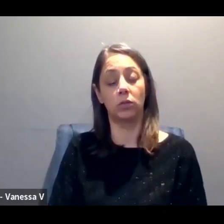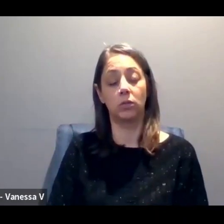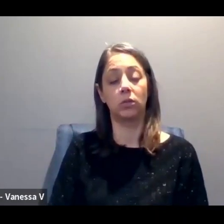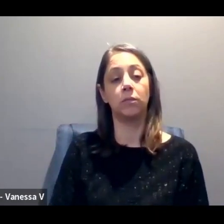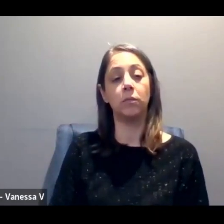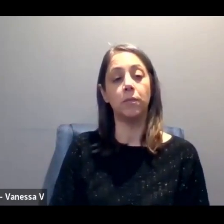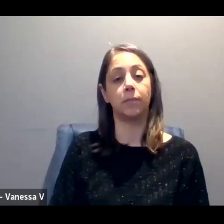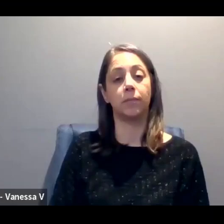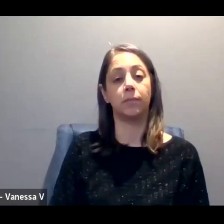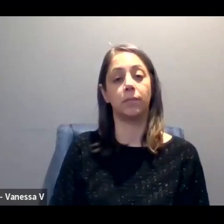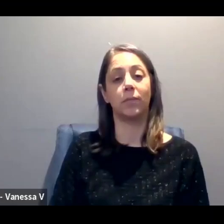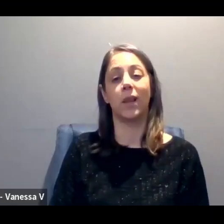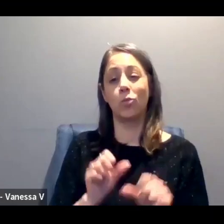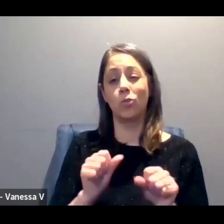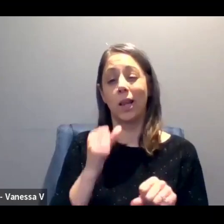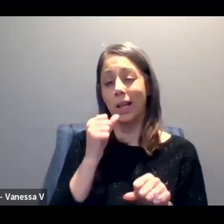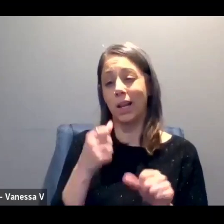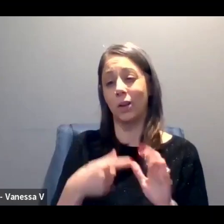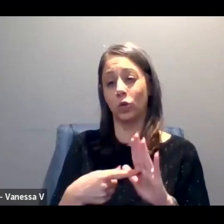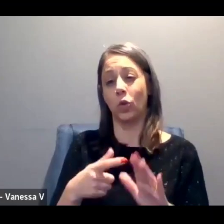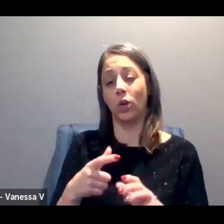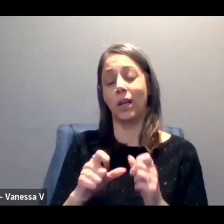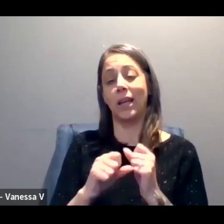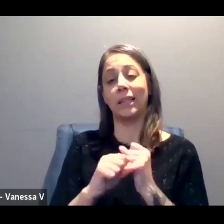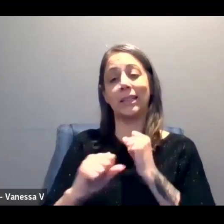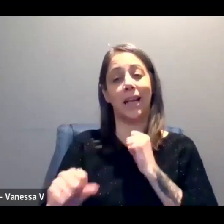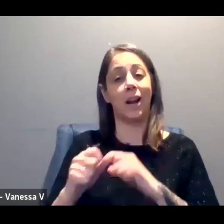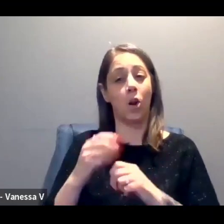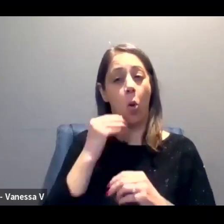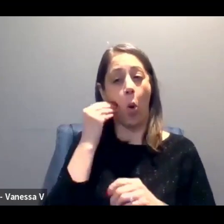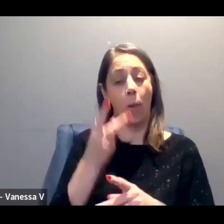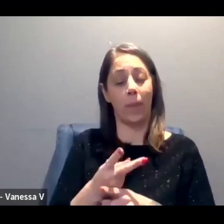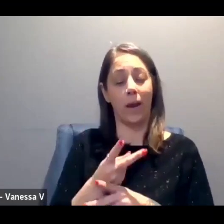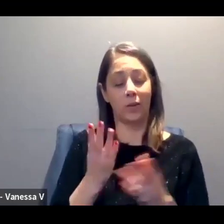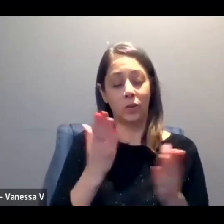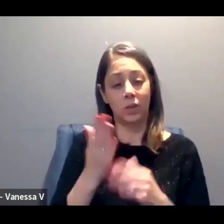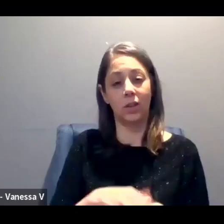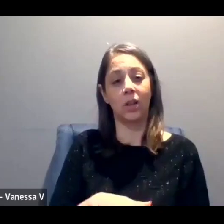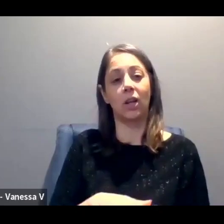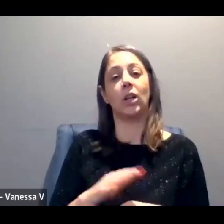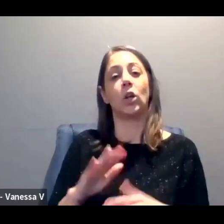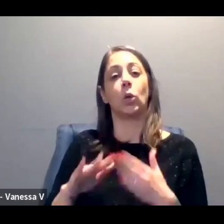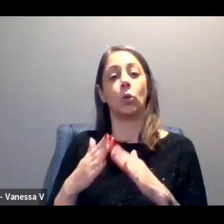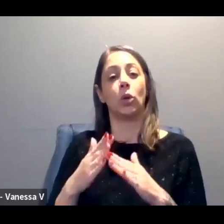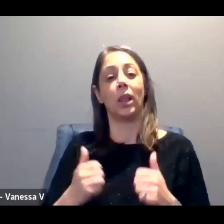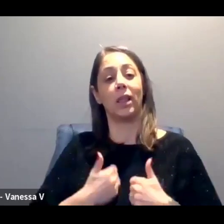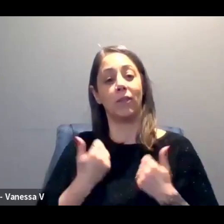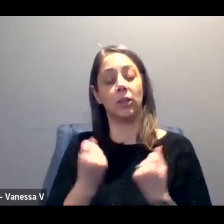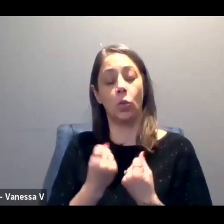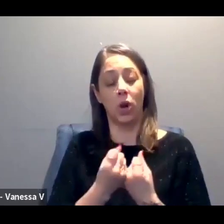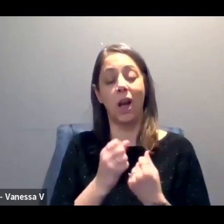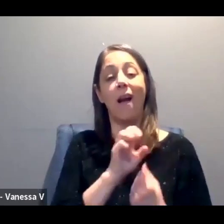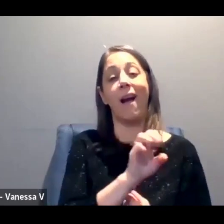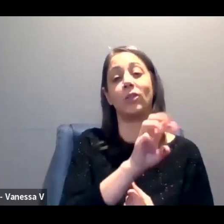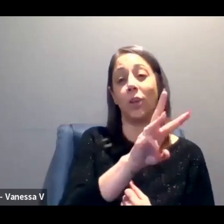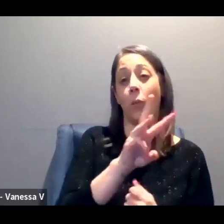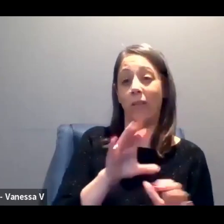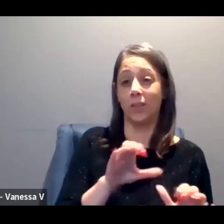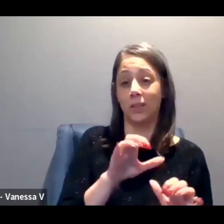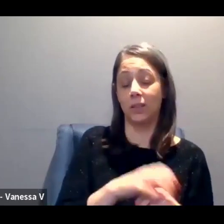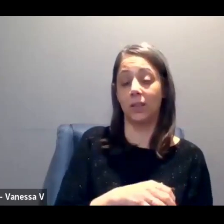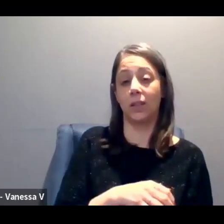doesn't show extended home care services, individual community living supports, which elderly waiver did,